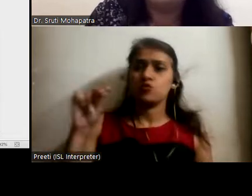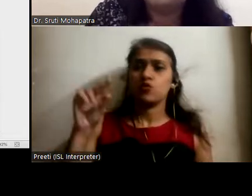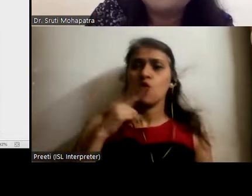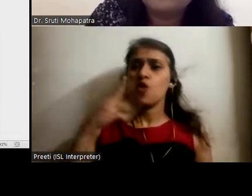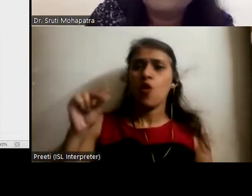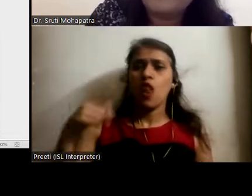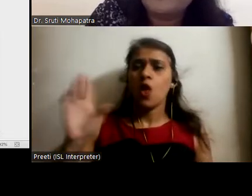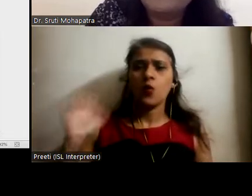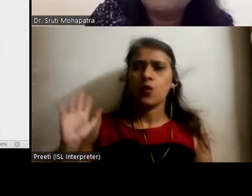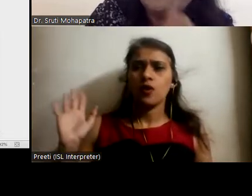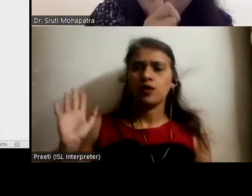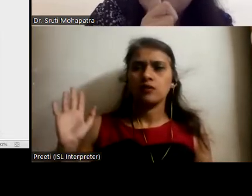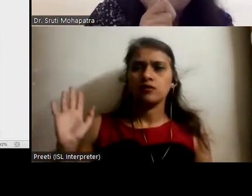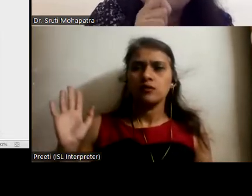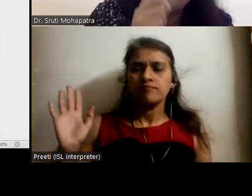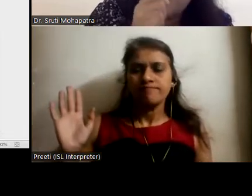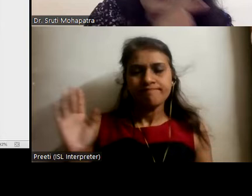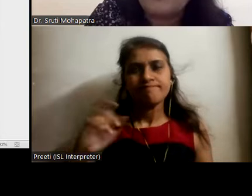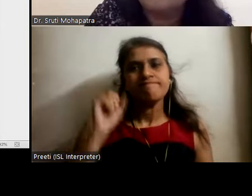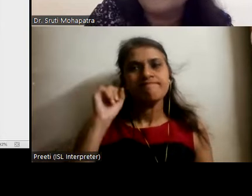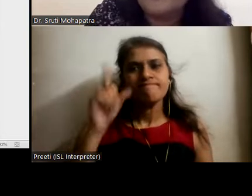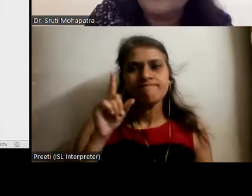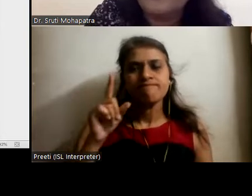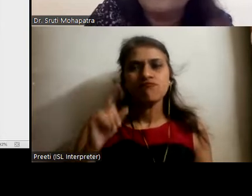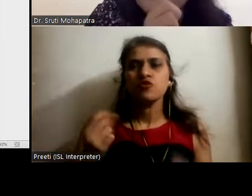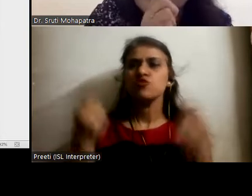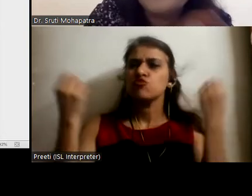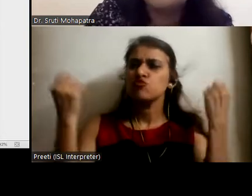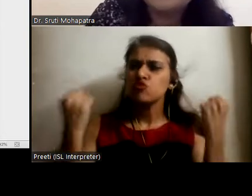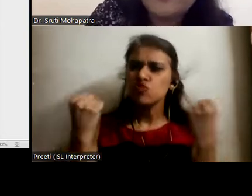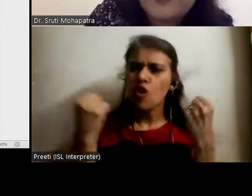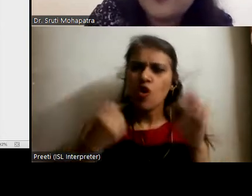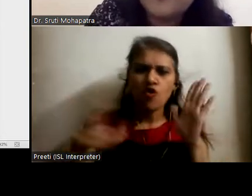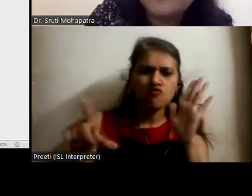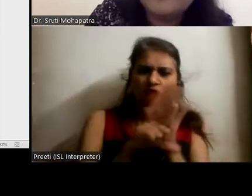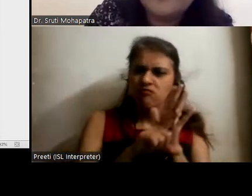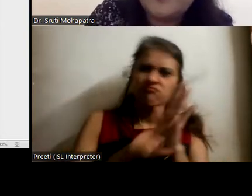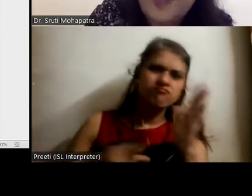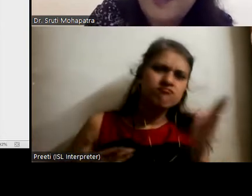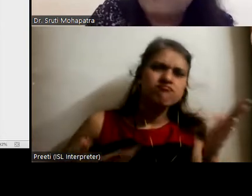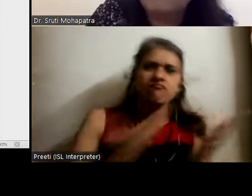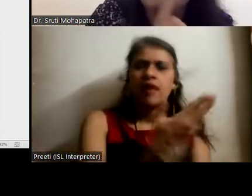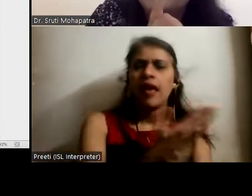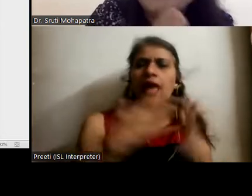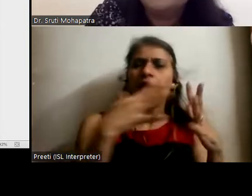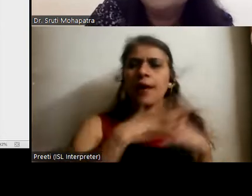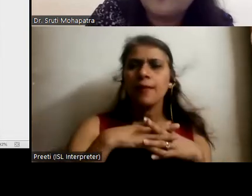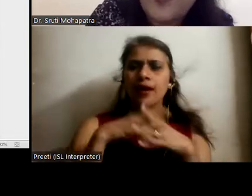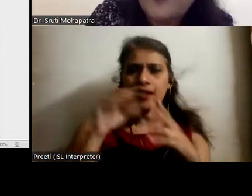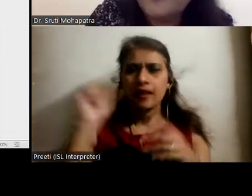movement led to the founding of the first strong law in the world, which was the Americans with Disability Act, followed by